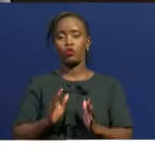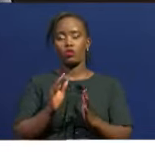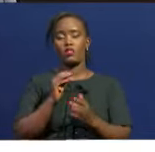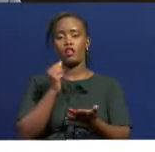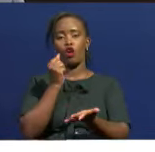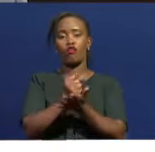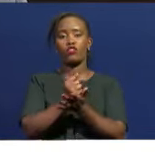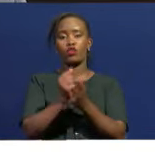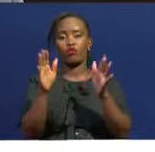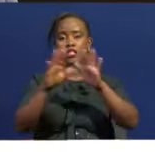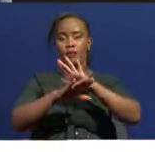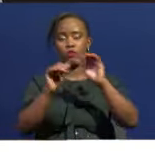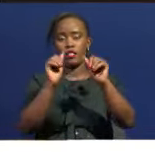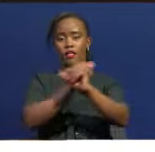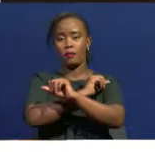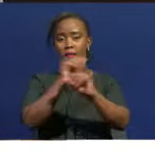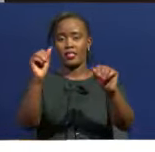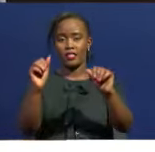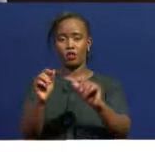President of the Republic of Kenya